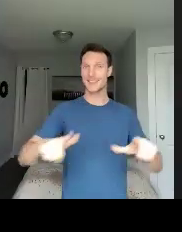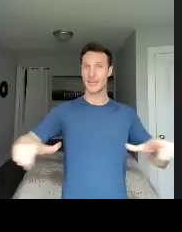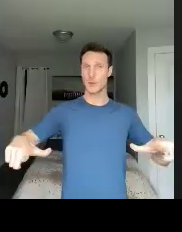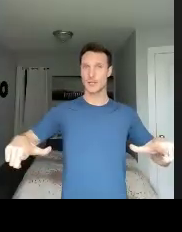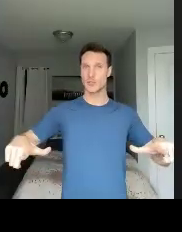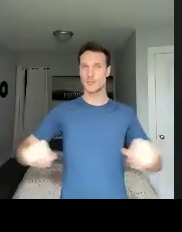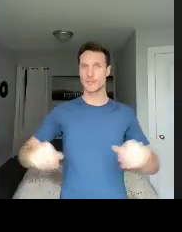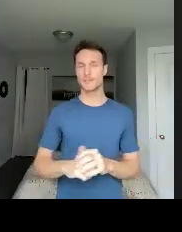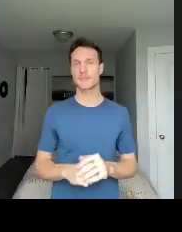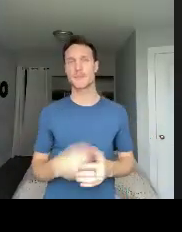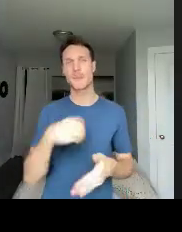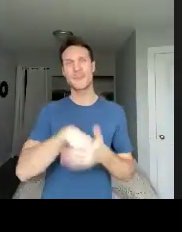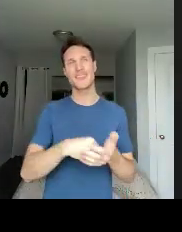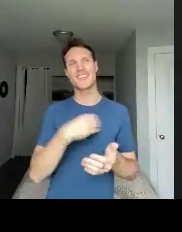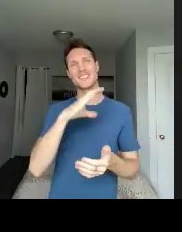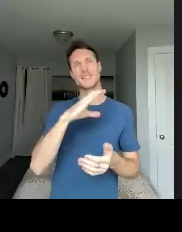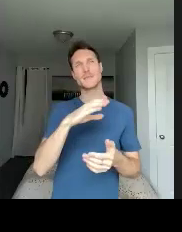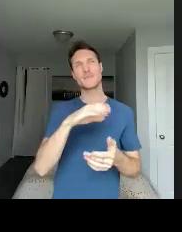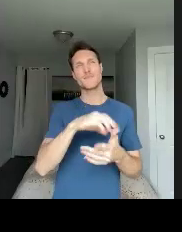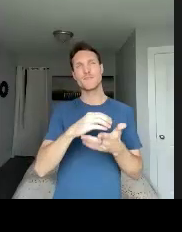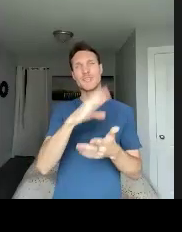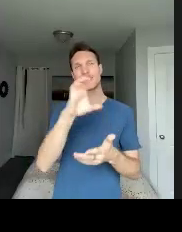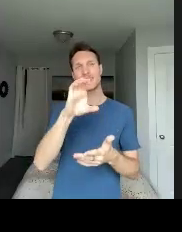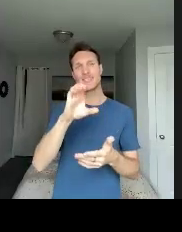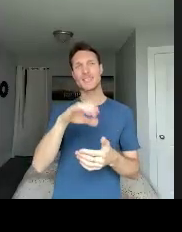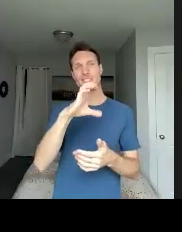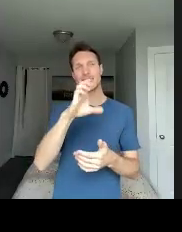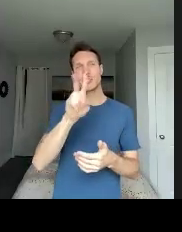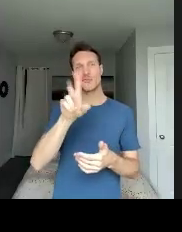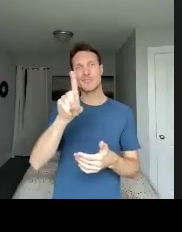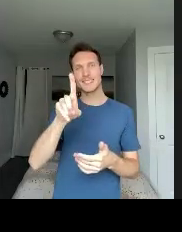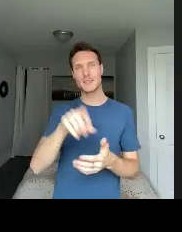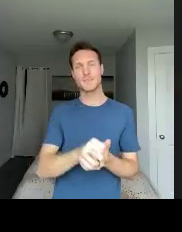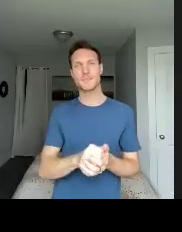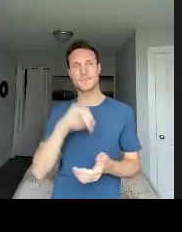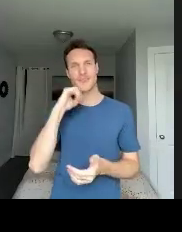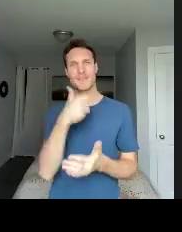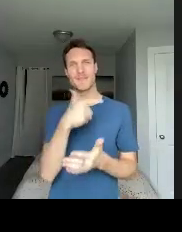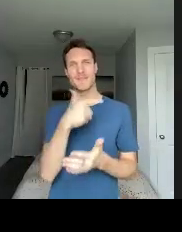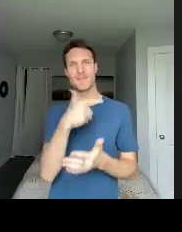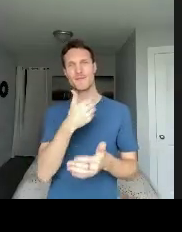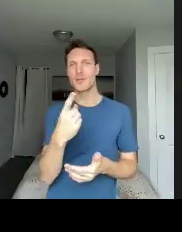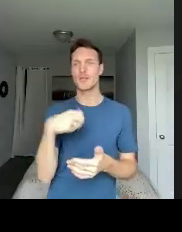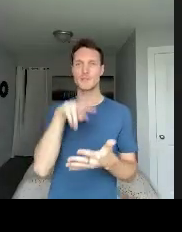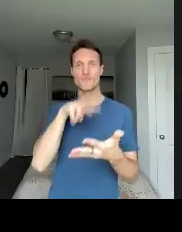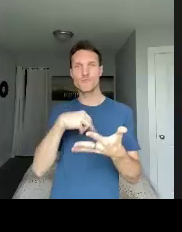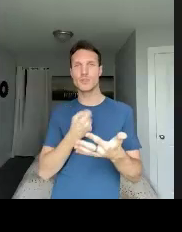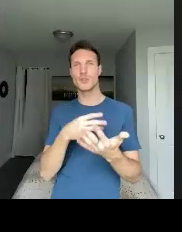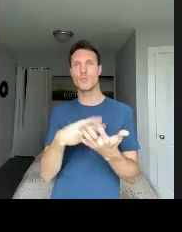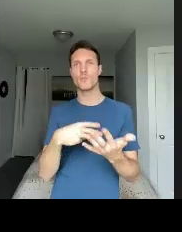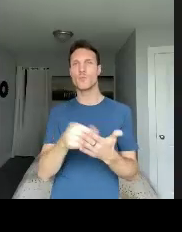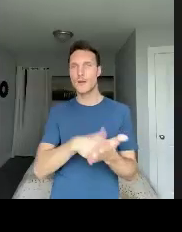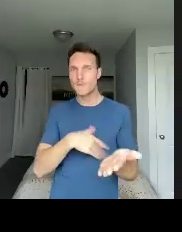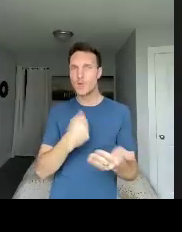C2D for anybody that has either looked at the waiver online in that PDF form or potentially looked at that